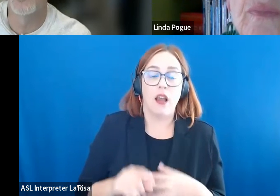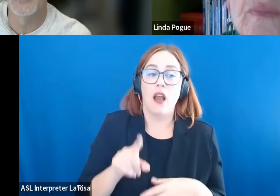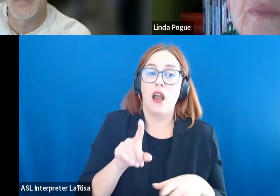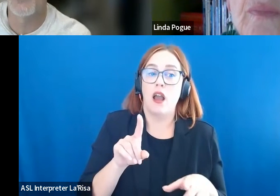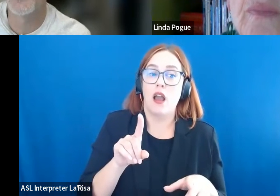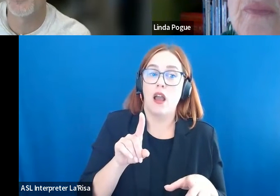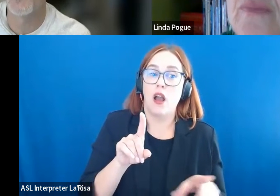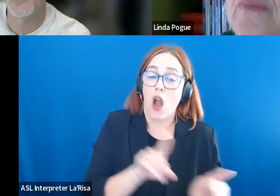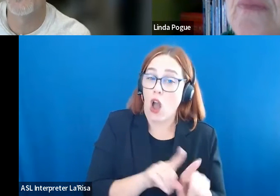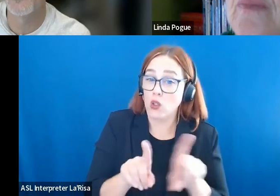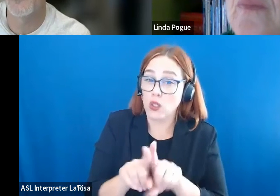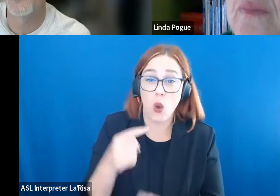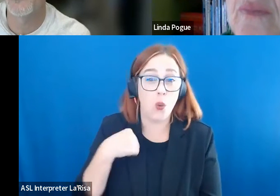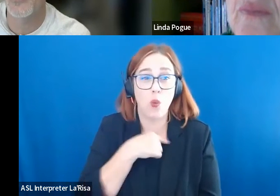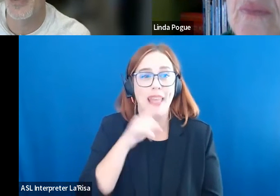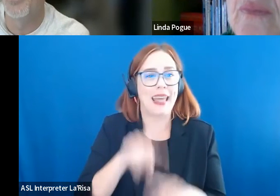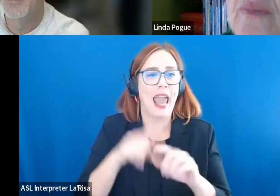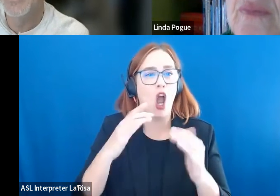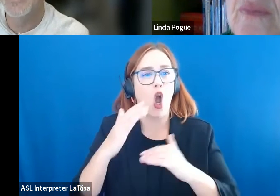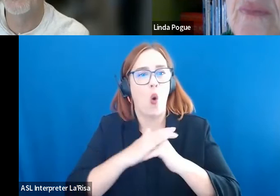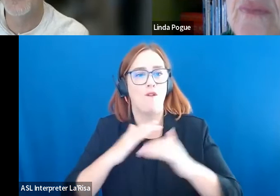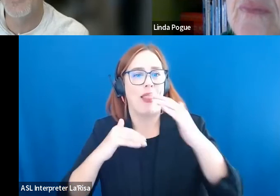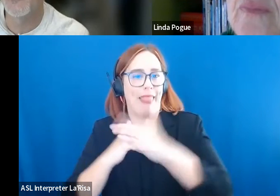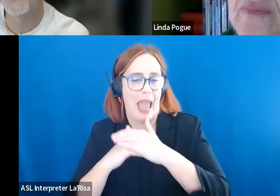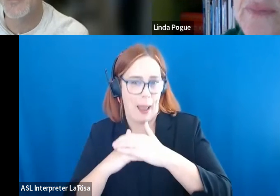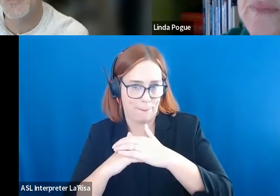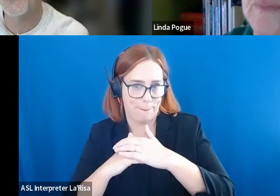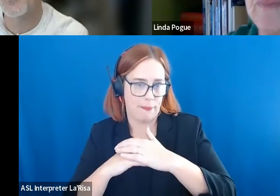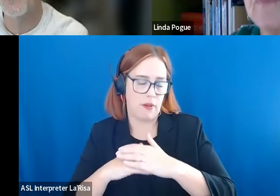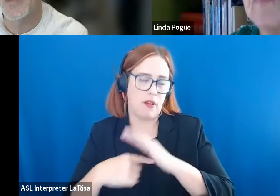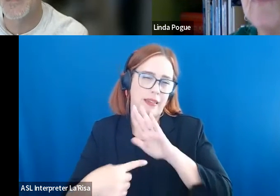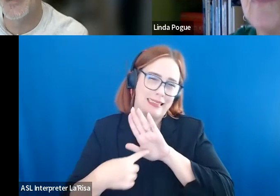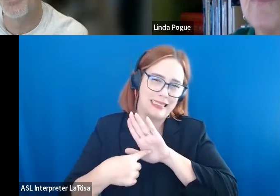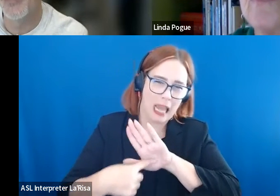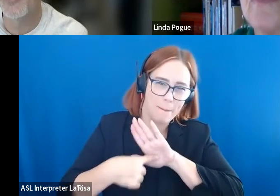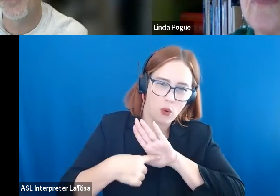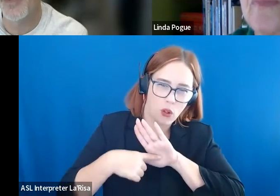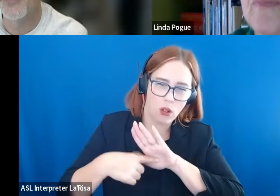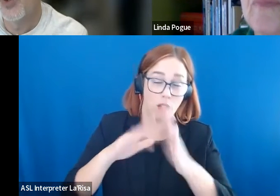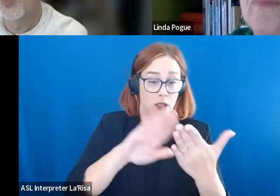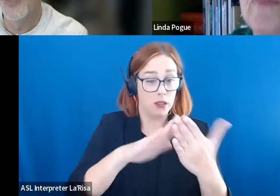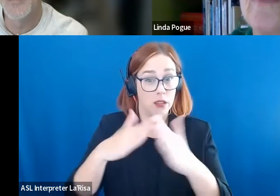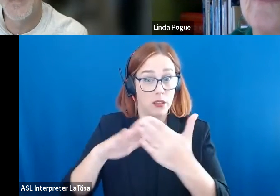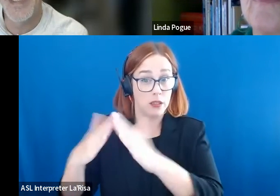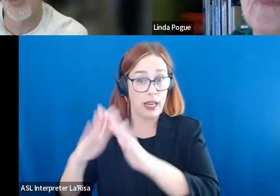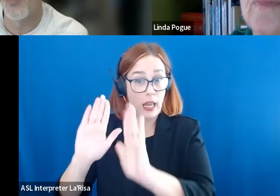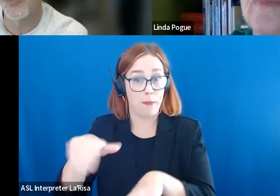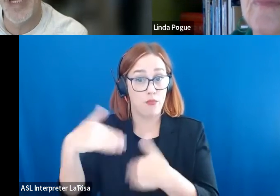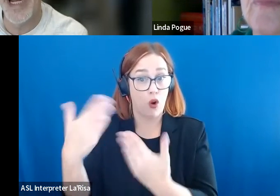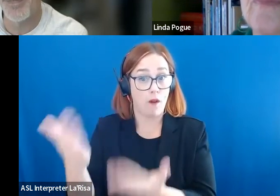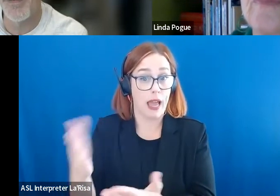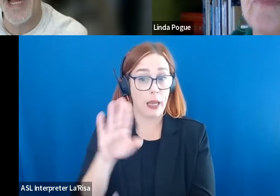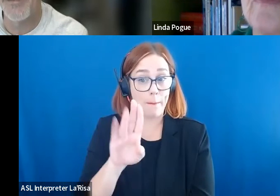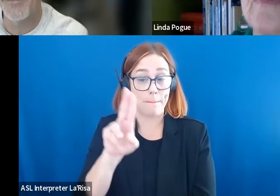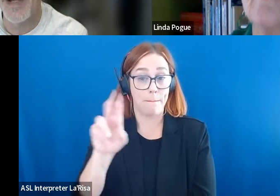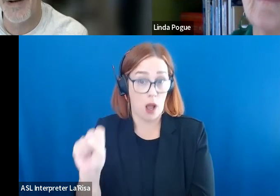to overlap. So for instance, if it's a city that's providing a bus service, we can't